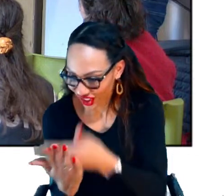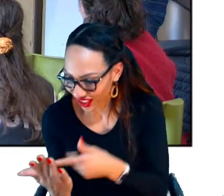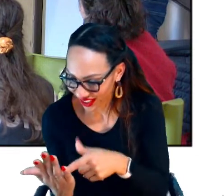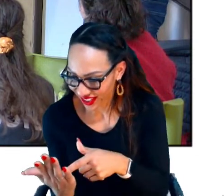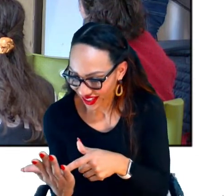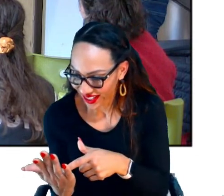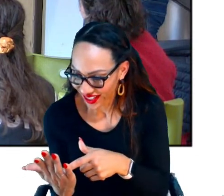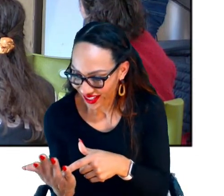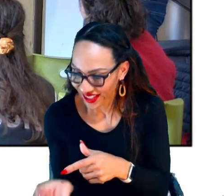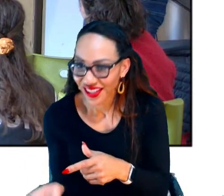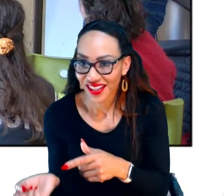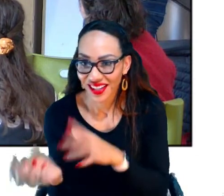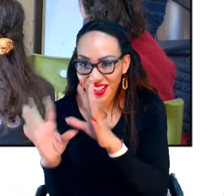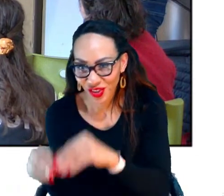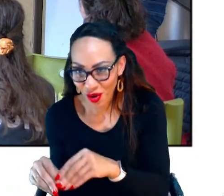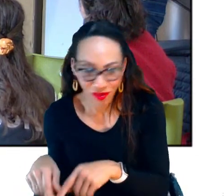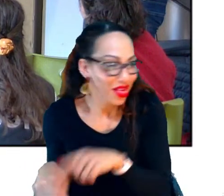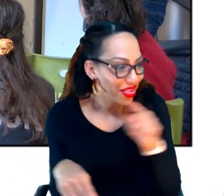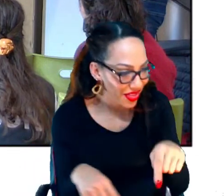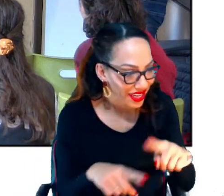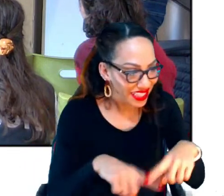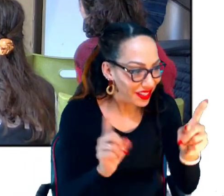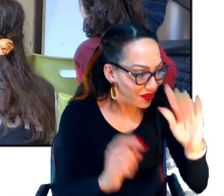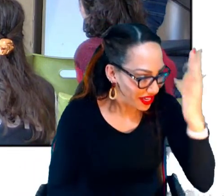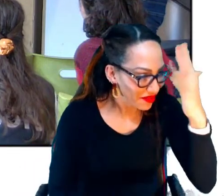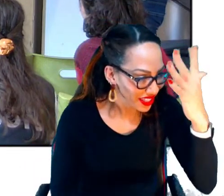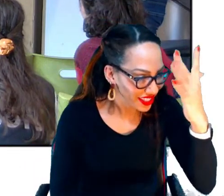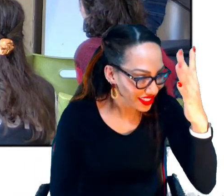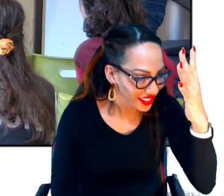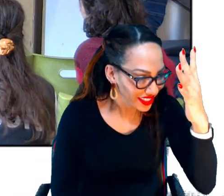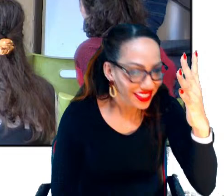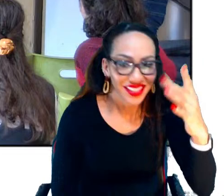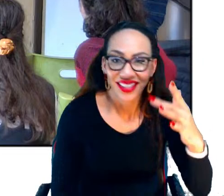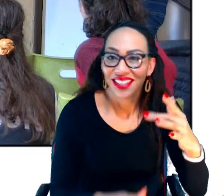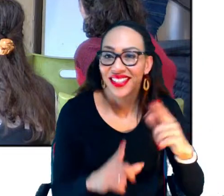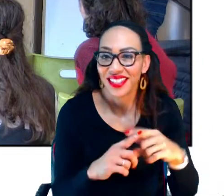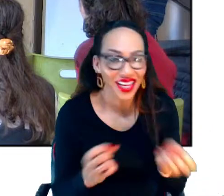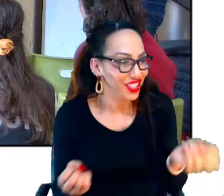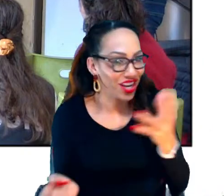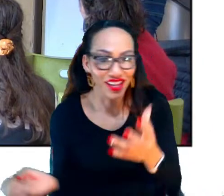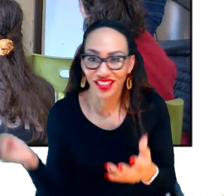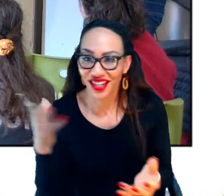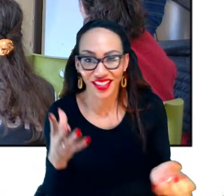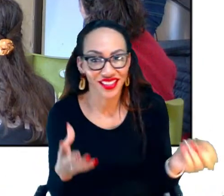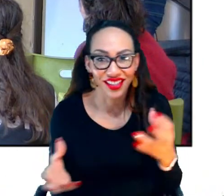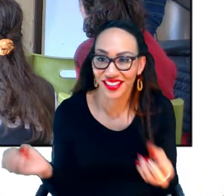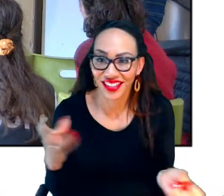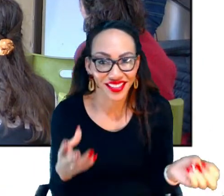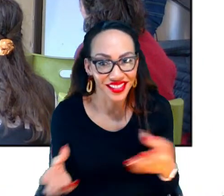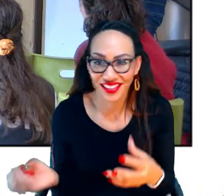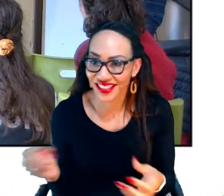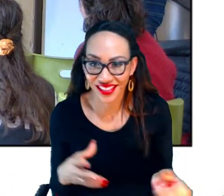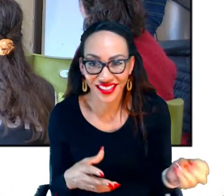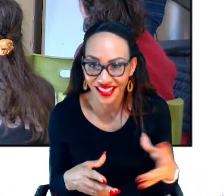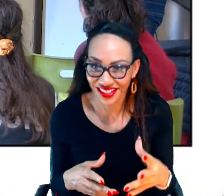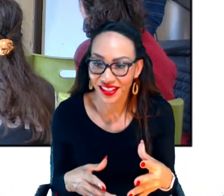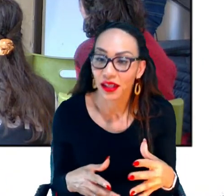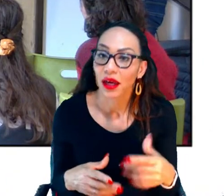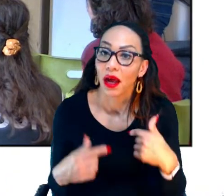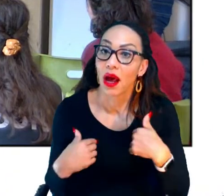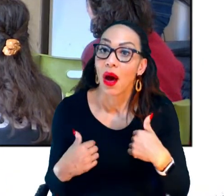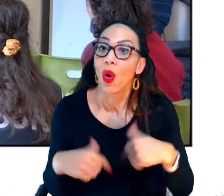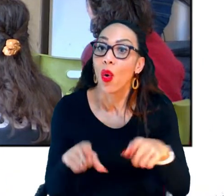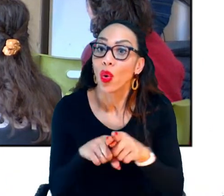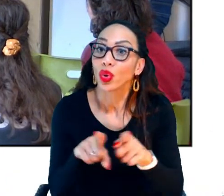go back to print. And the flat images that I've been doing is